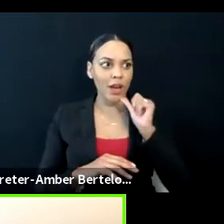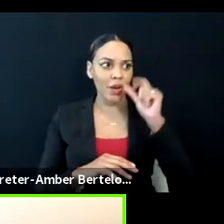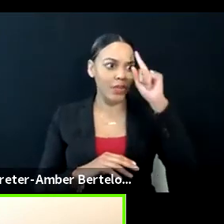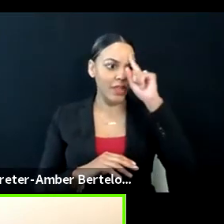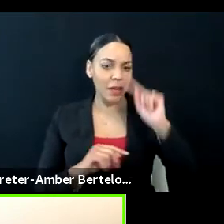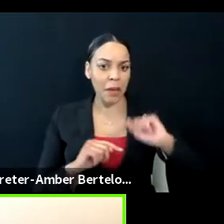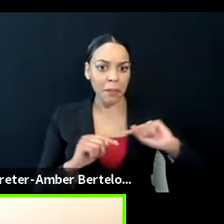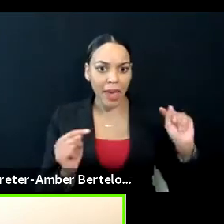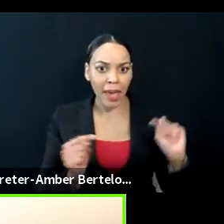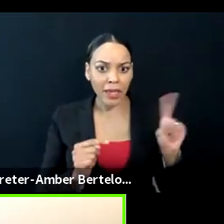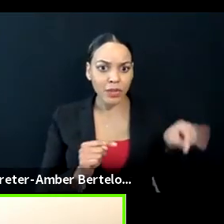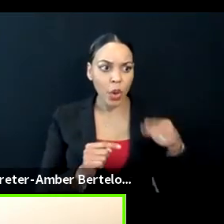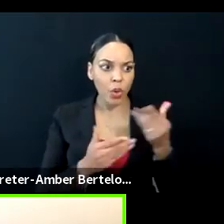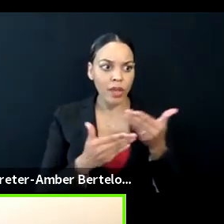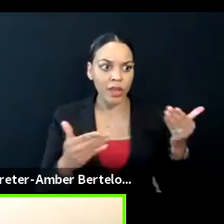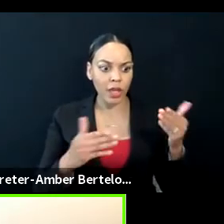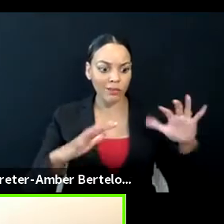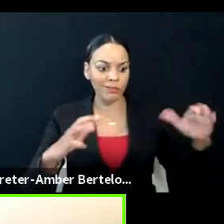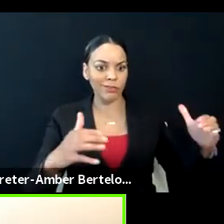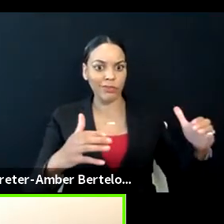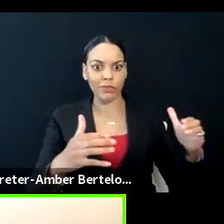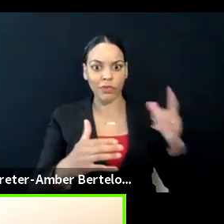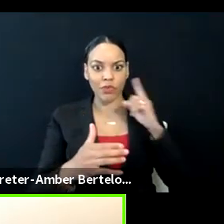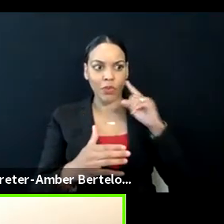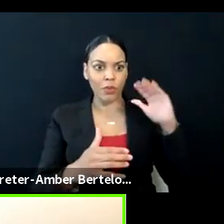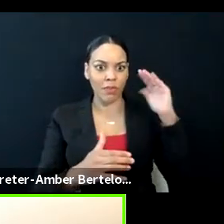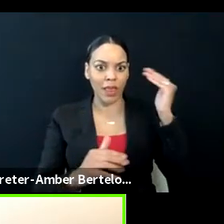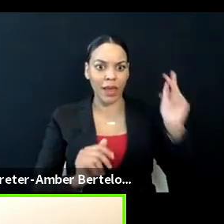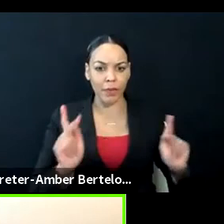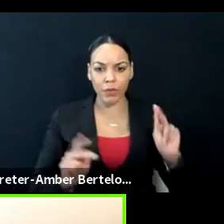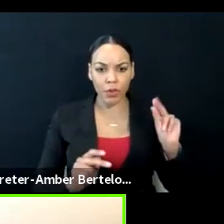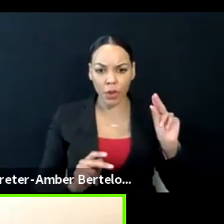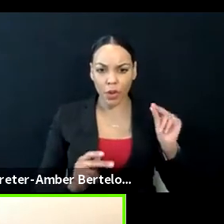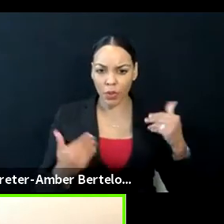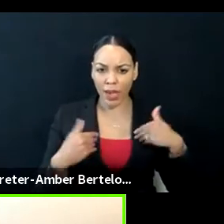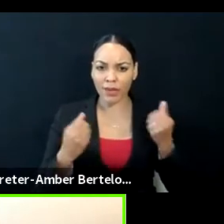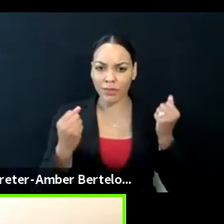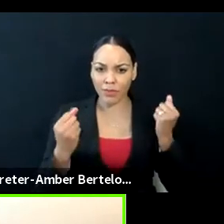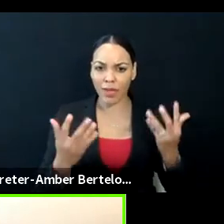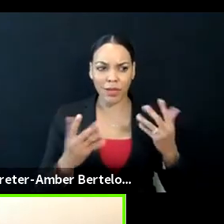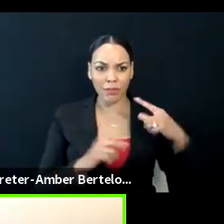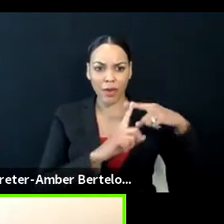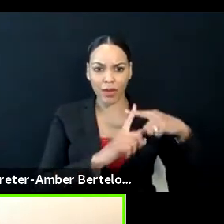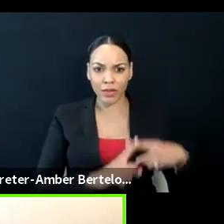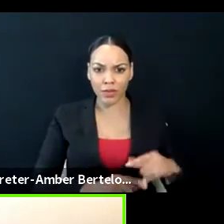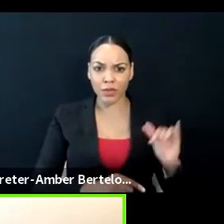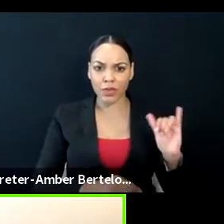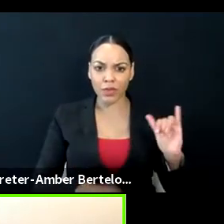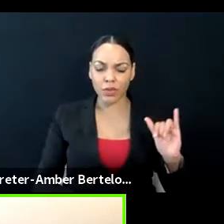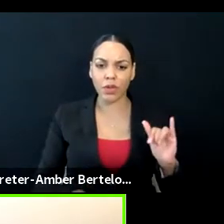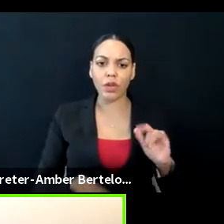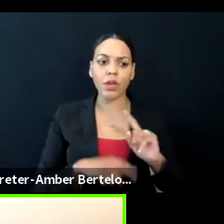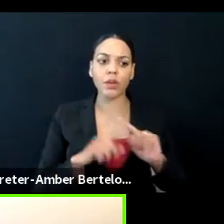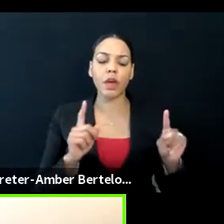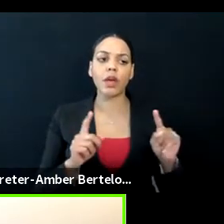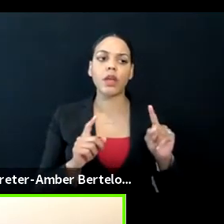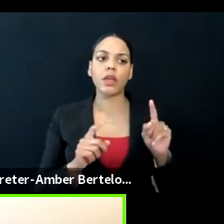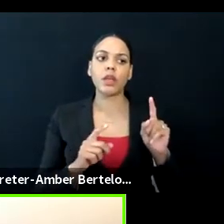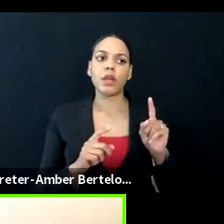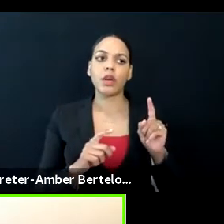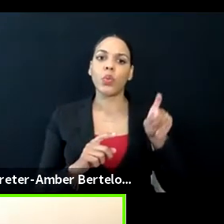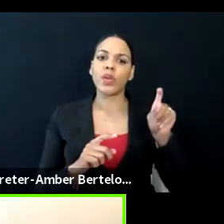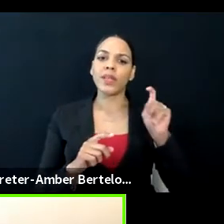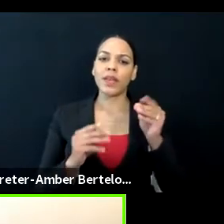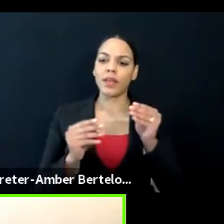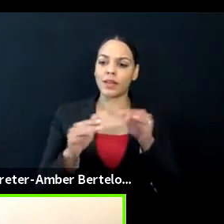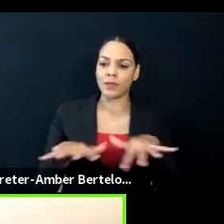there's so much more, but I do think we need the spaces where we can deal with our pain without an